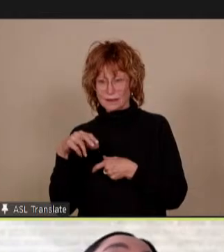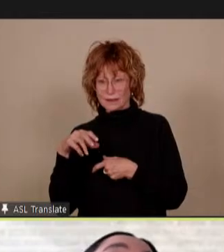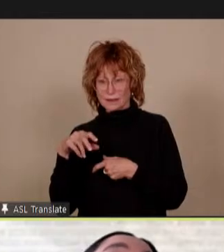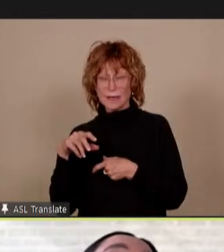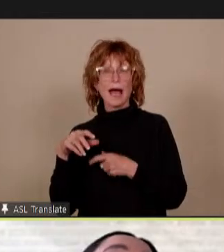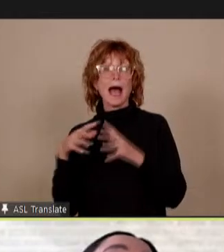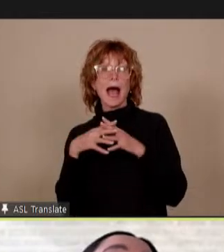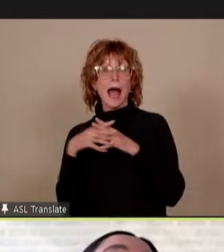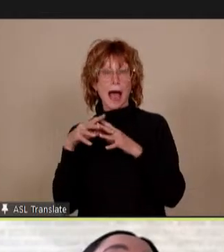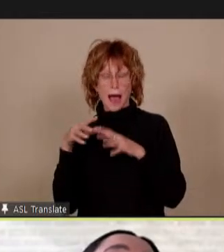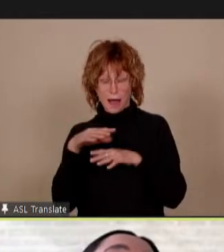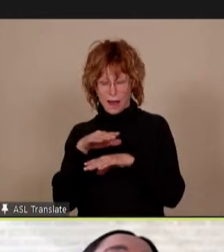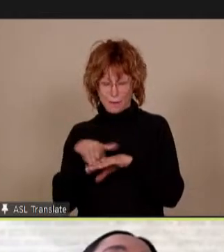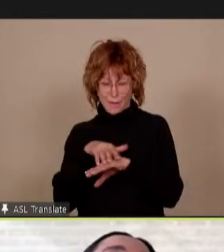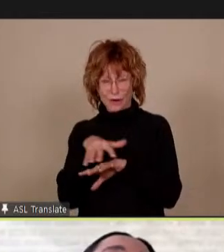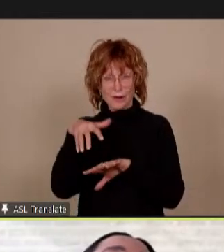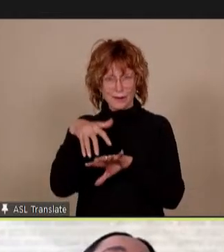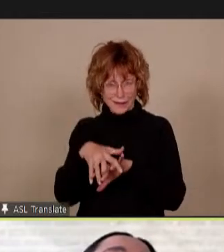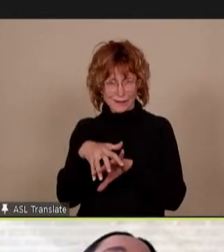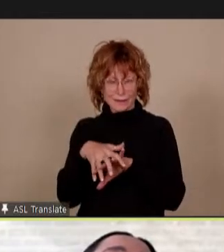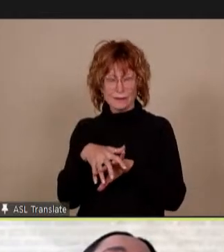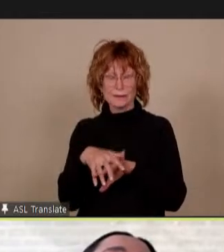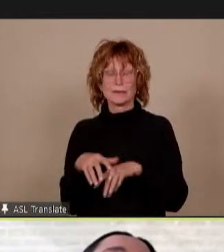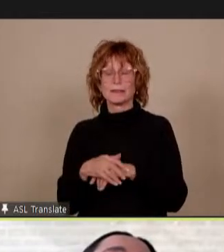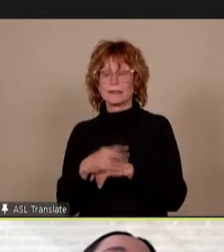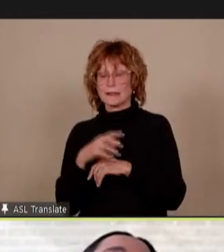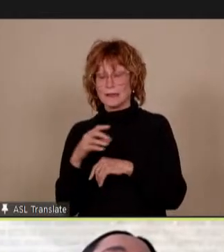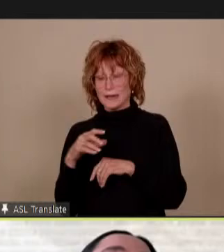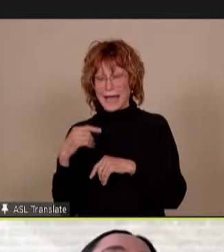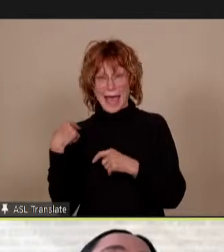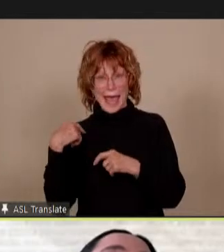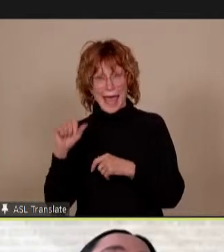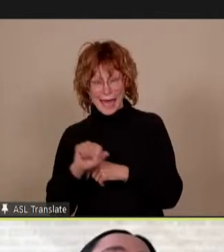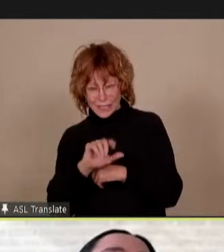American Indian, Alaska Native, CVAP Asian,